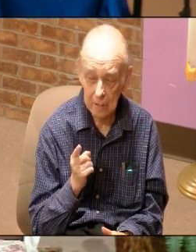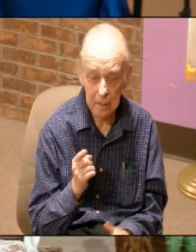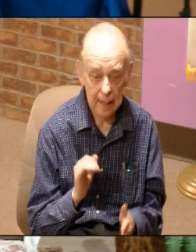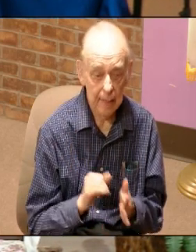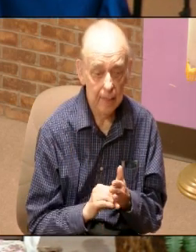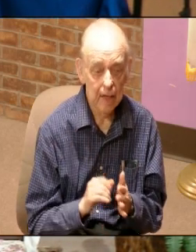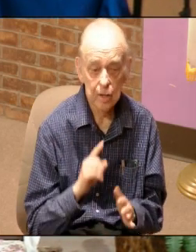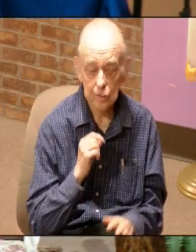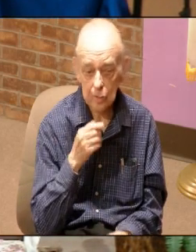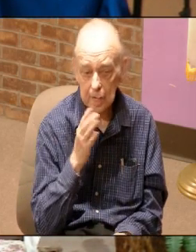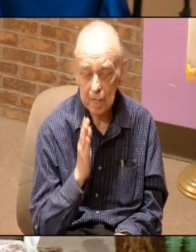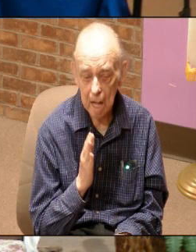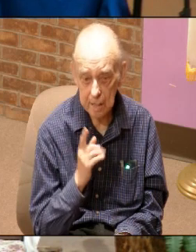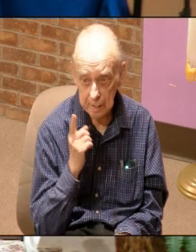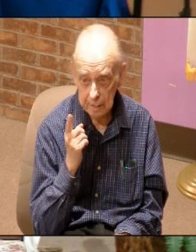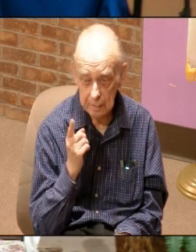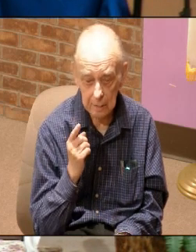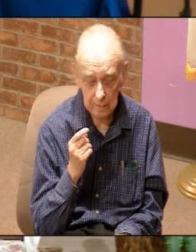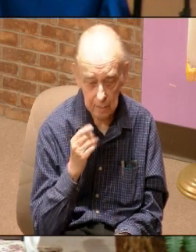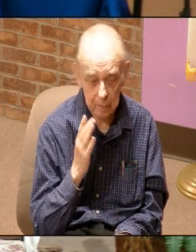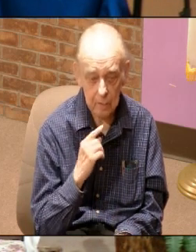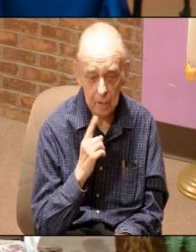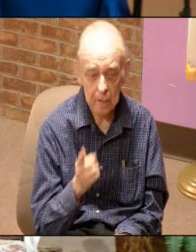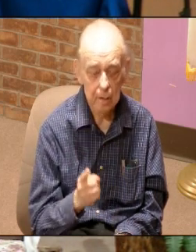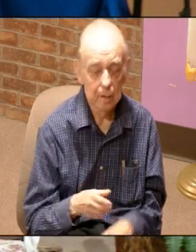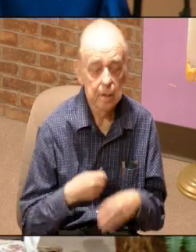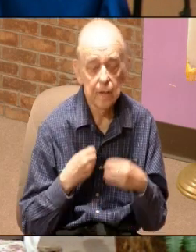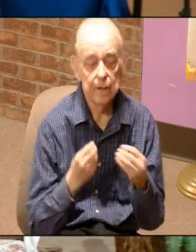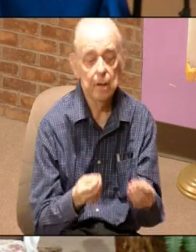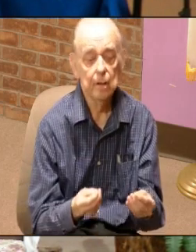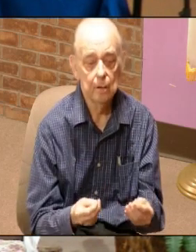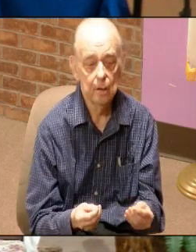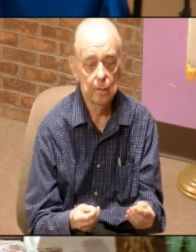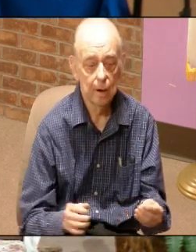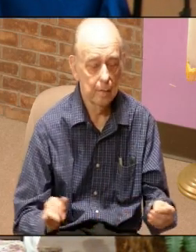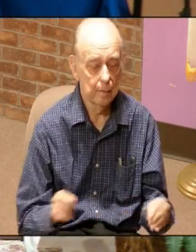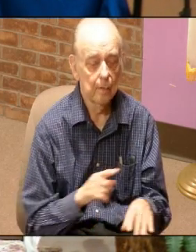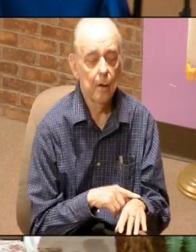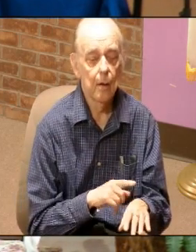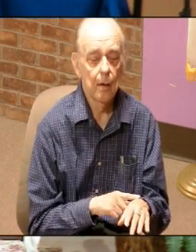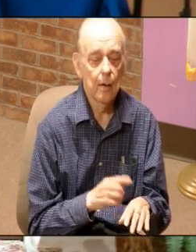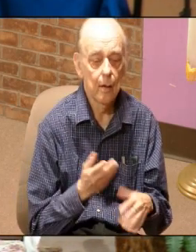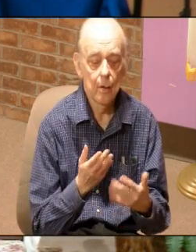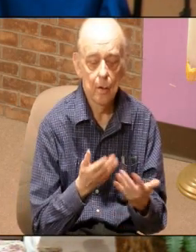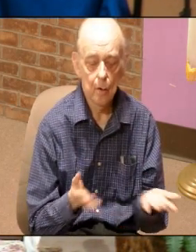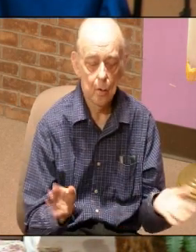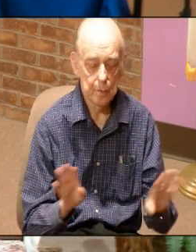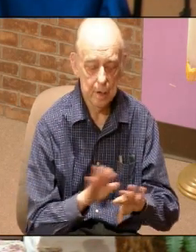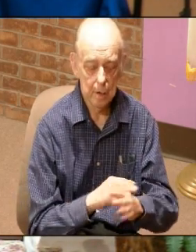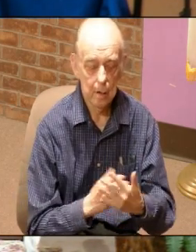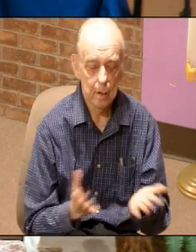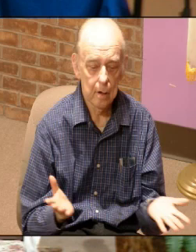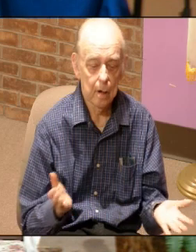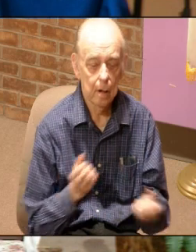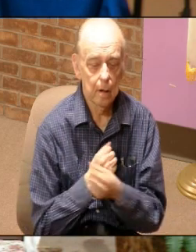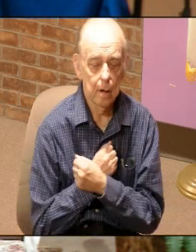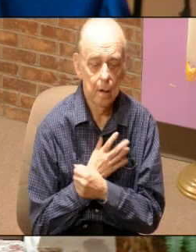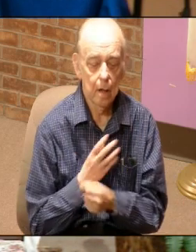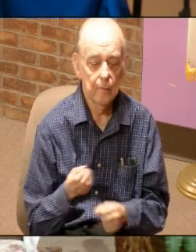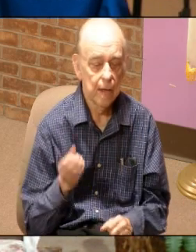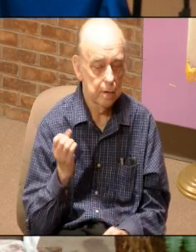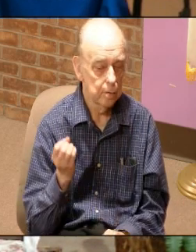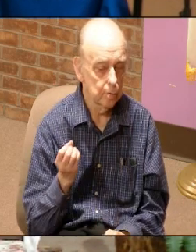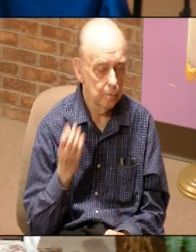That's God. God is extending at the same time open hand of love and